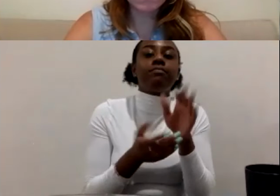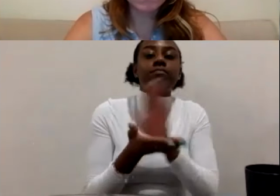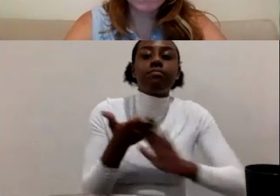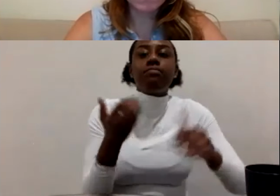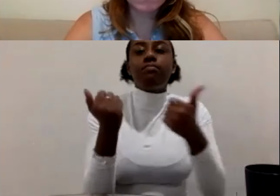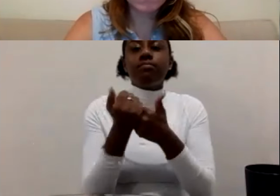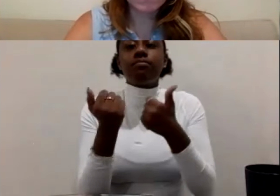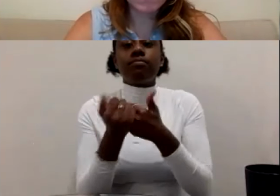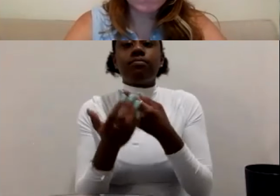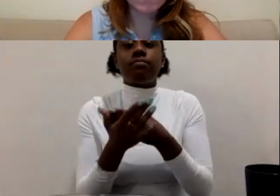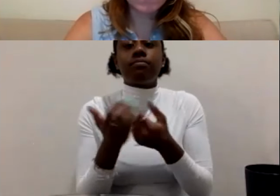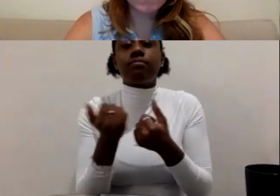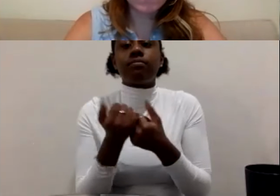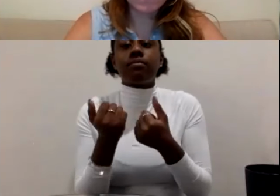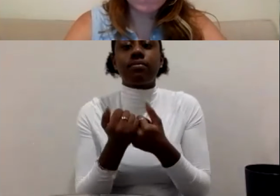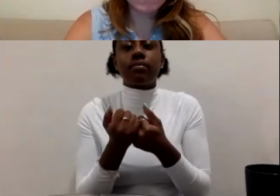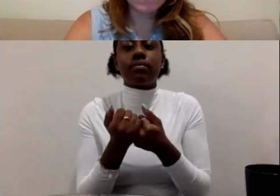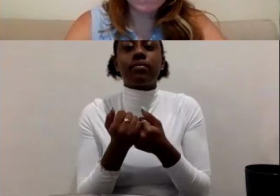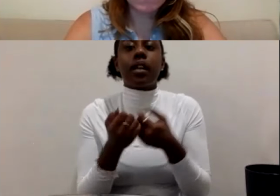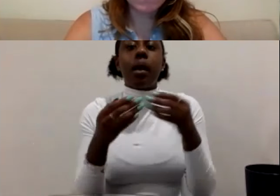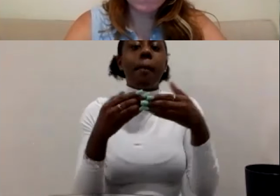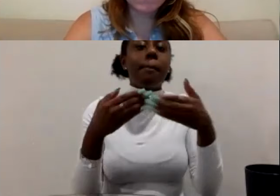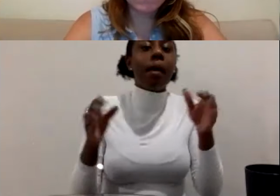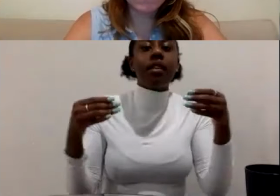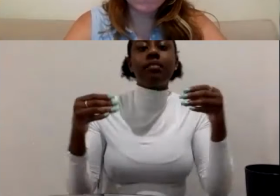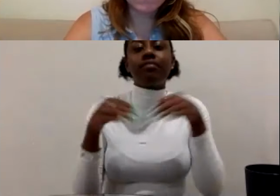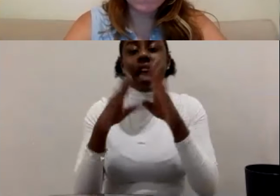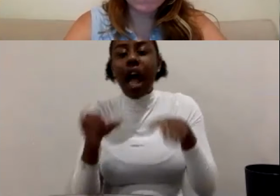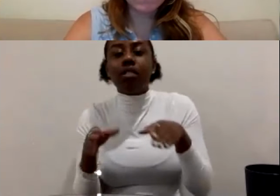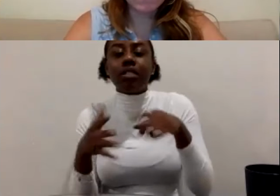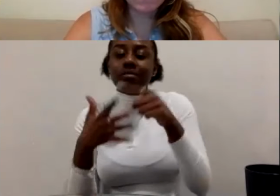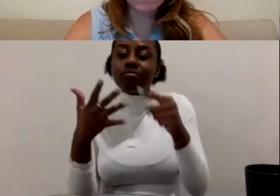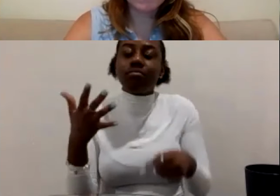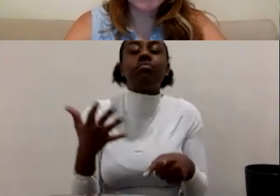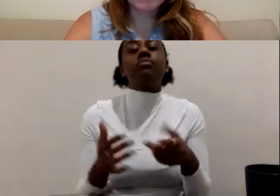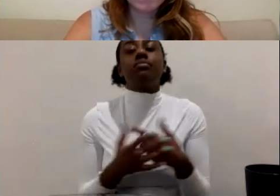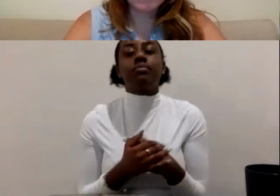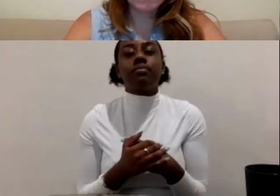and food stamps and so on and so forth. So that was that.